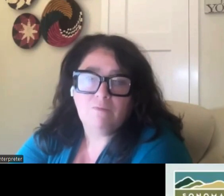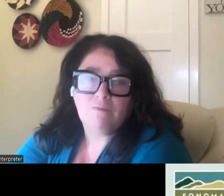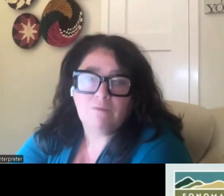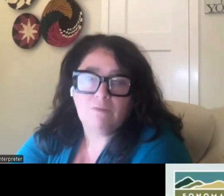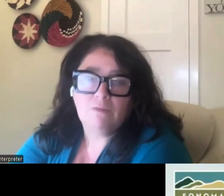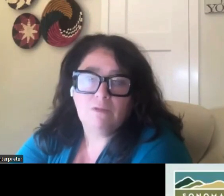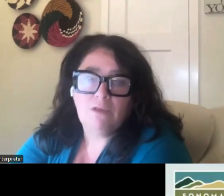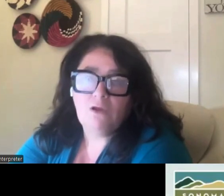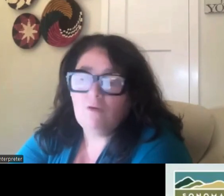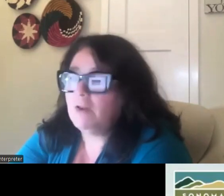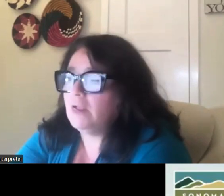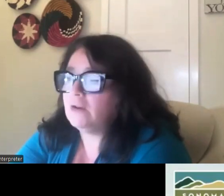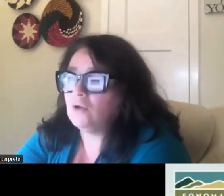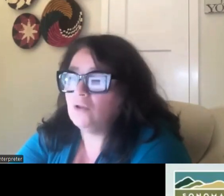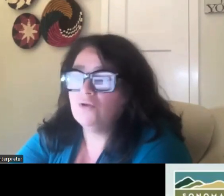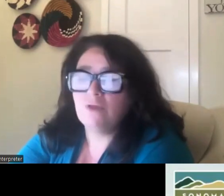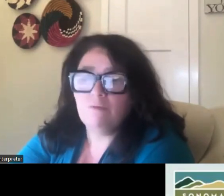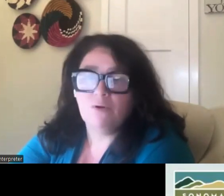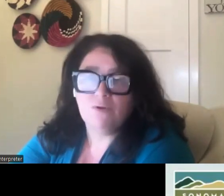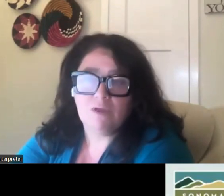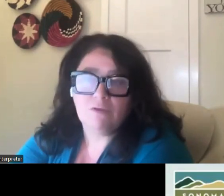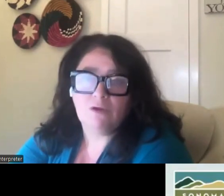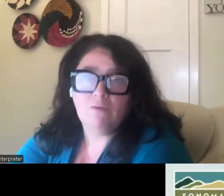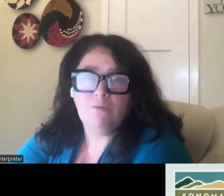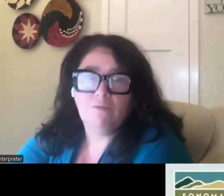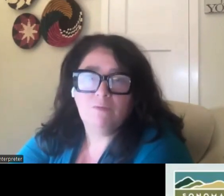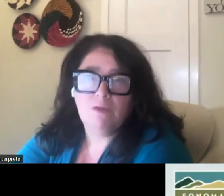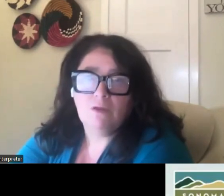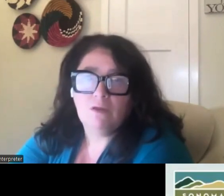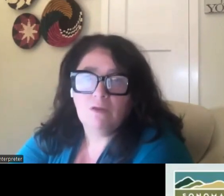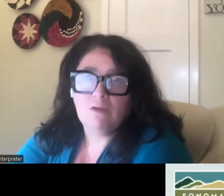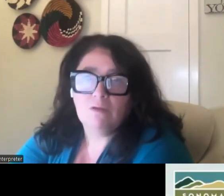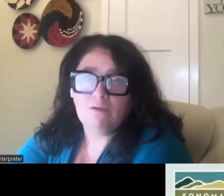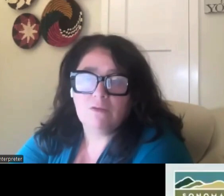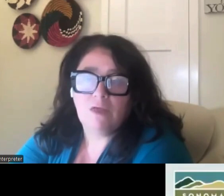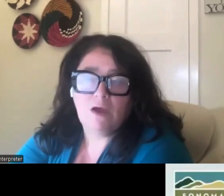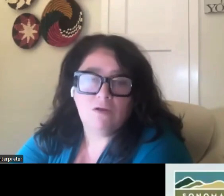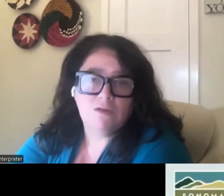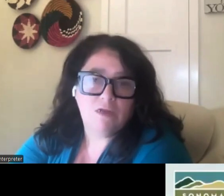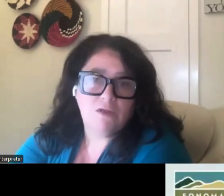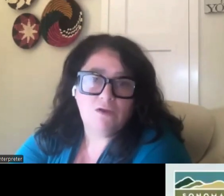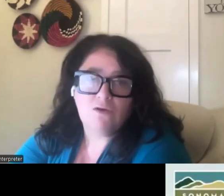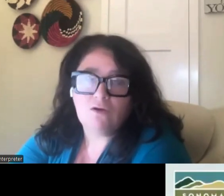everything 100%, but sort of work with the flames or work with the water, as the case may be.